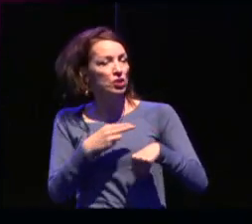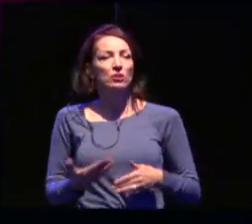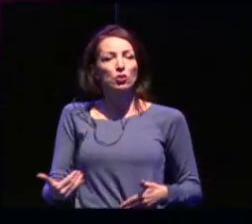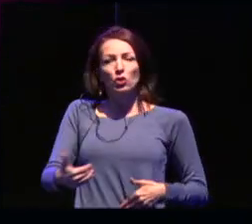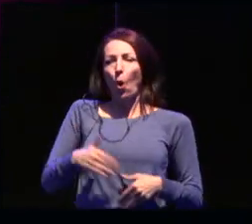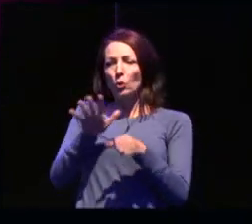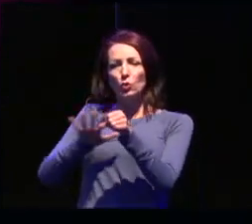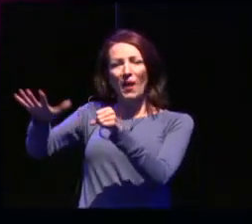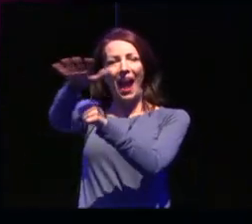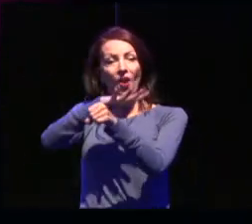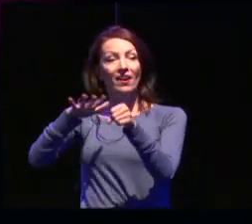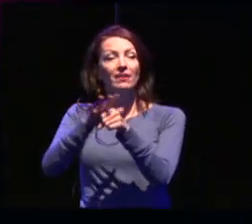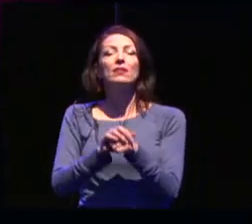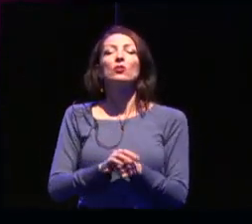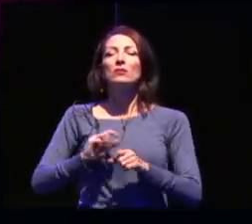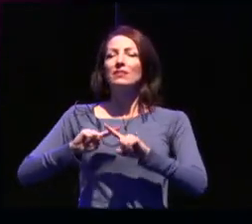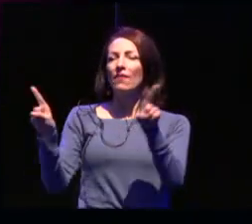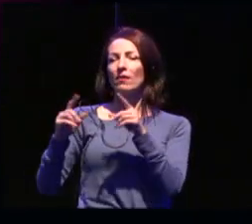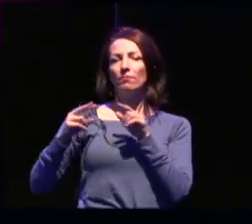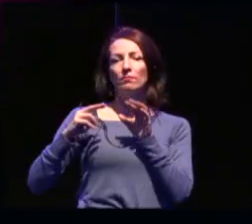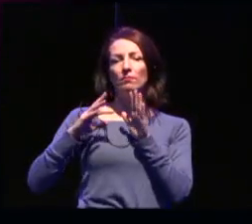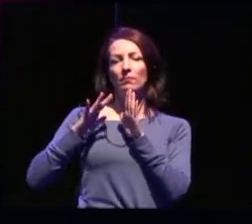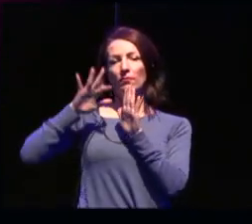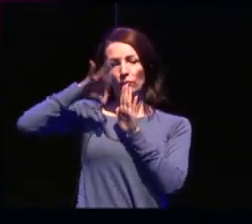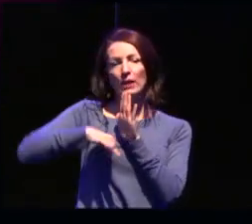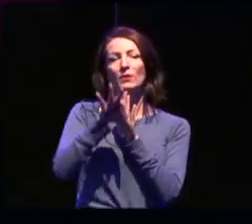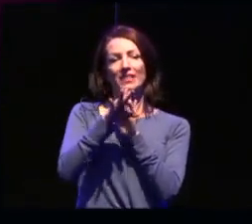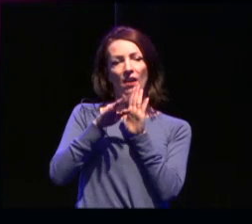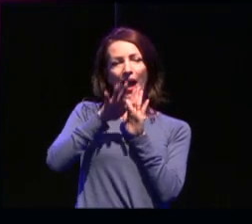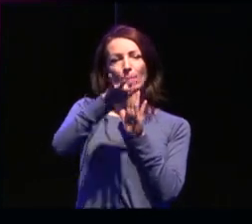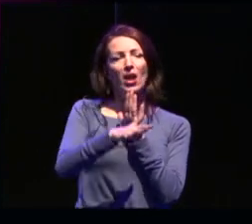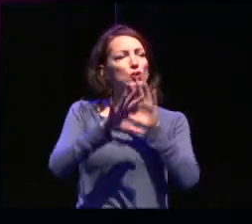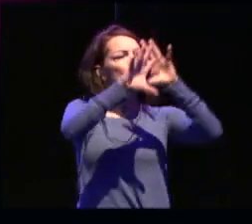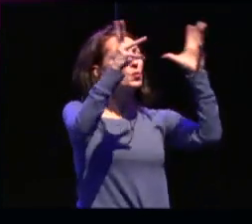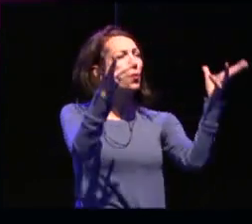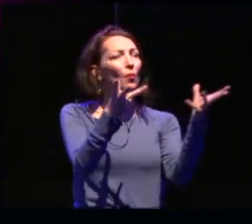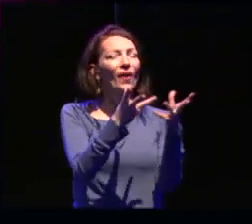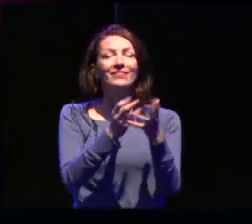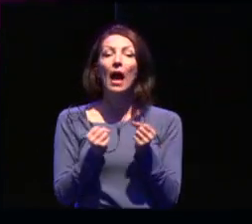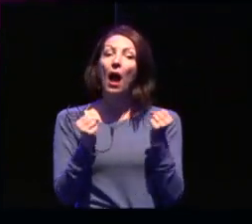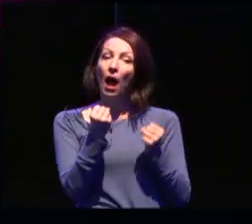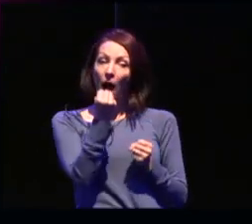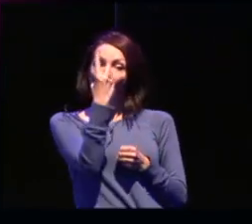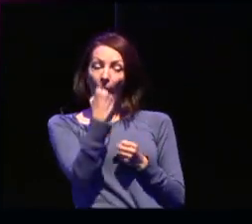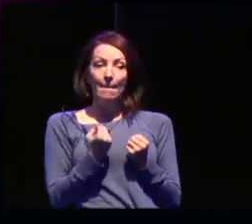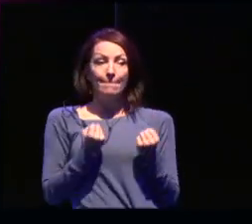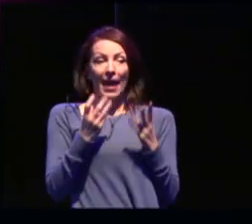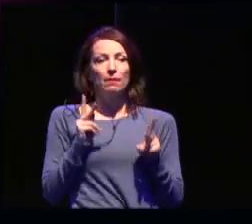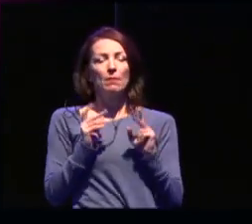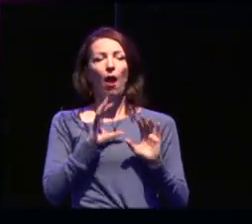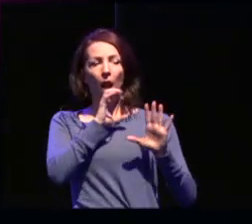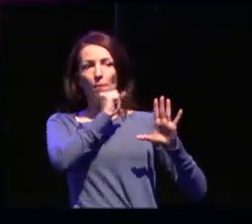you know, there's a subjective vibrational frequency to the world. And many people are operating or